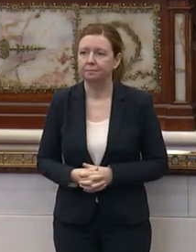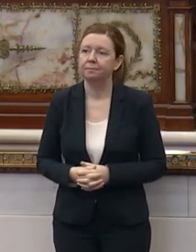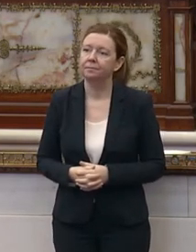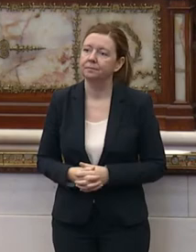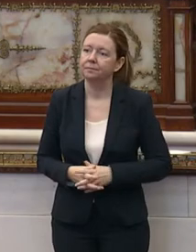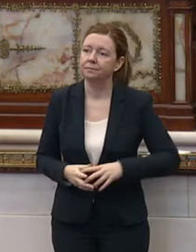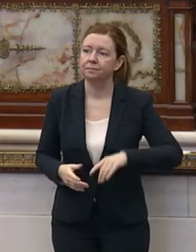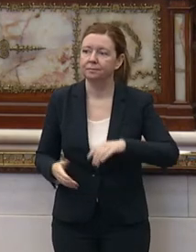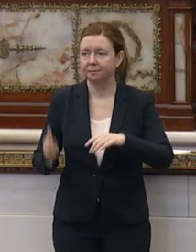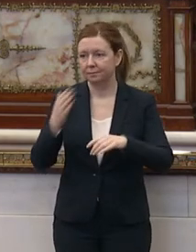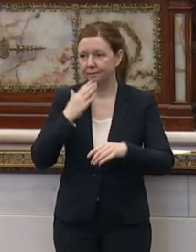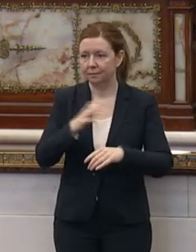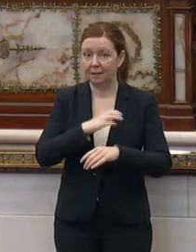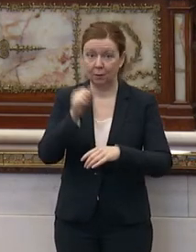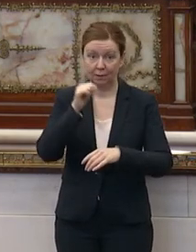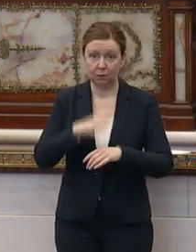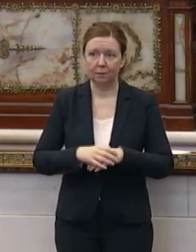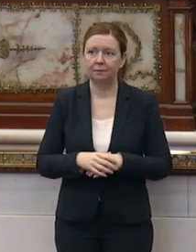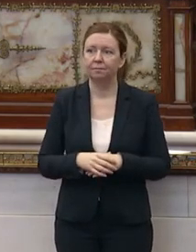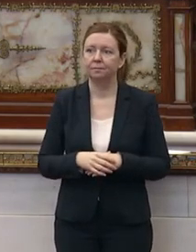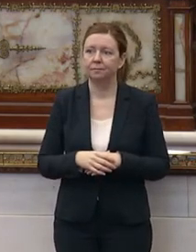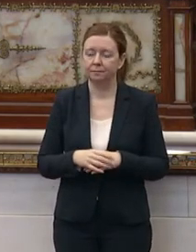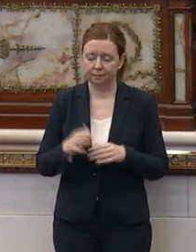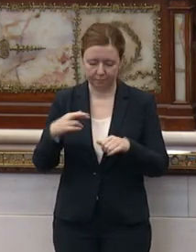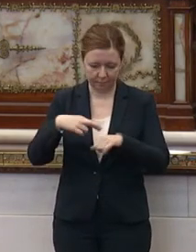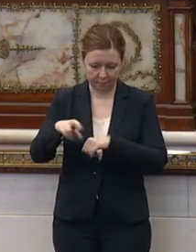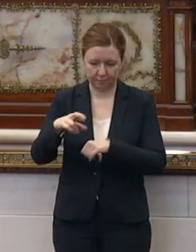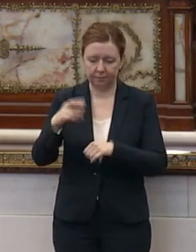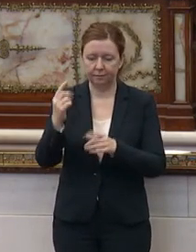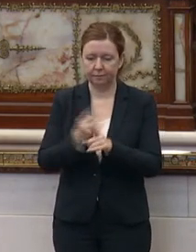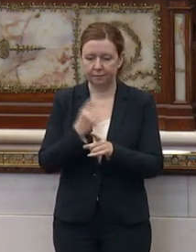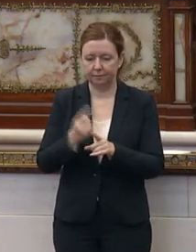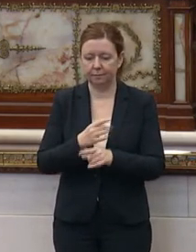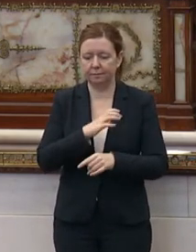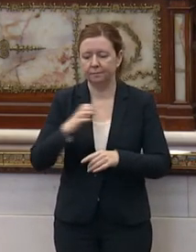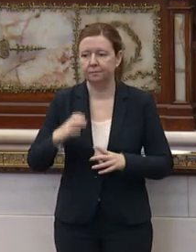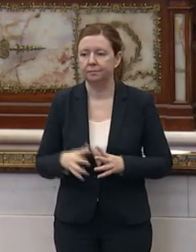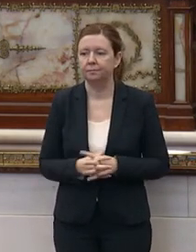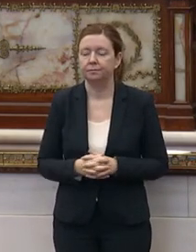President. Thank you, Councilwoman. That bill will be referred to the appropriate committee.